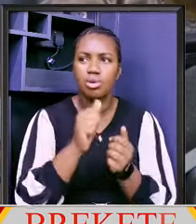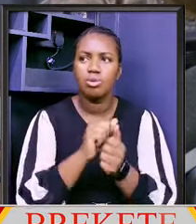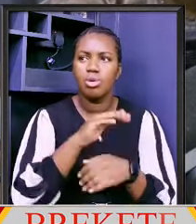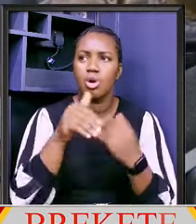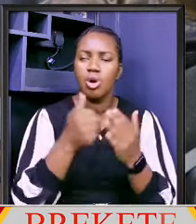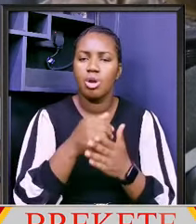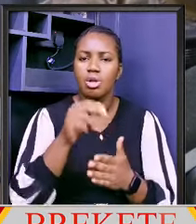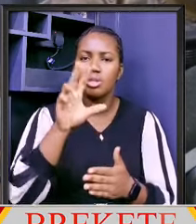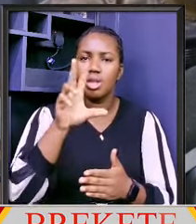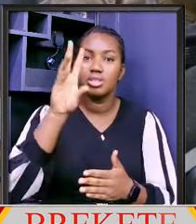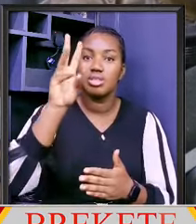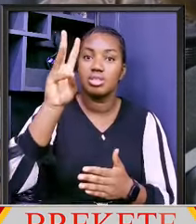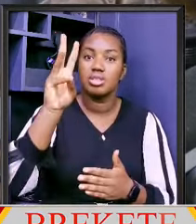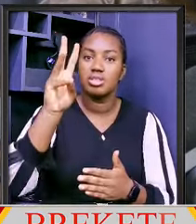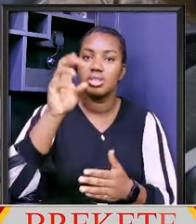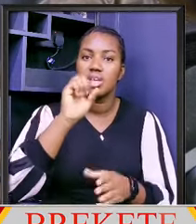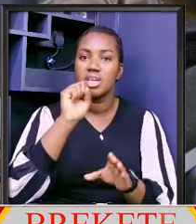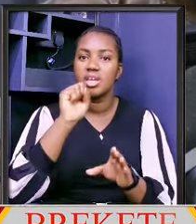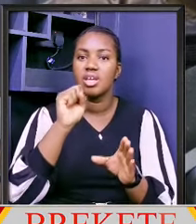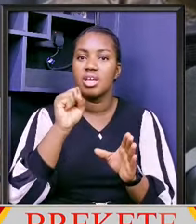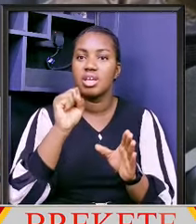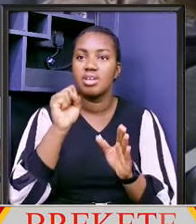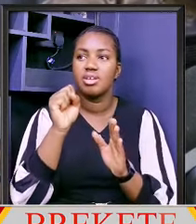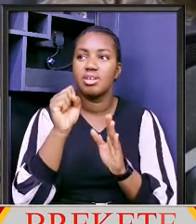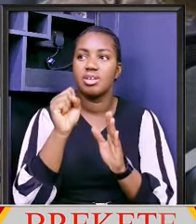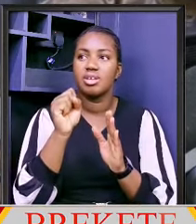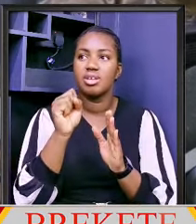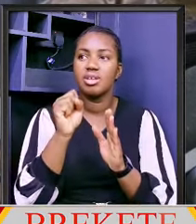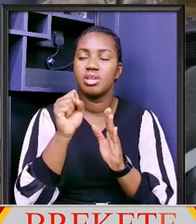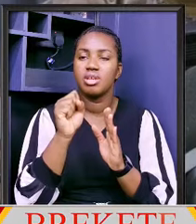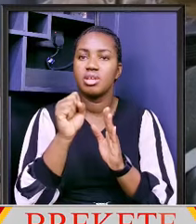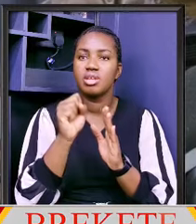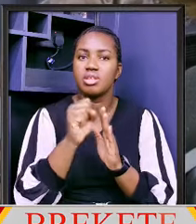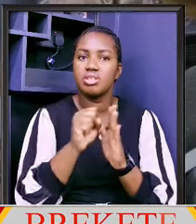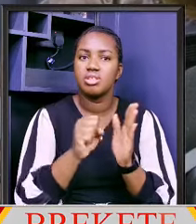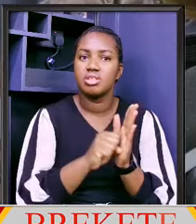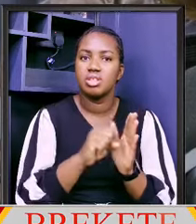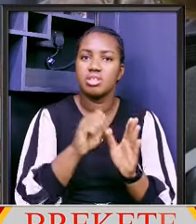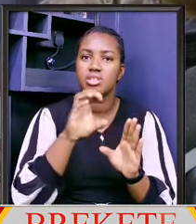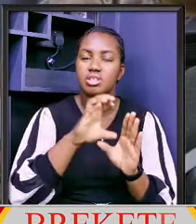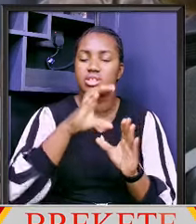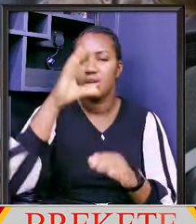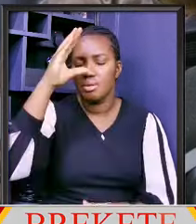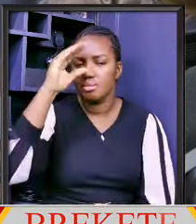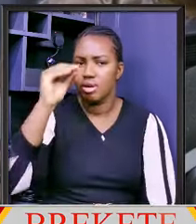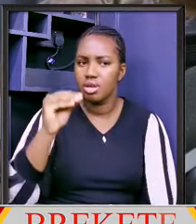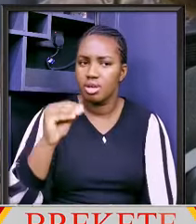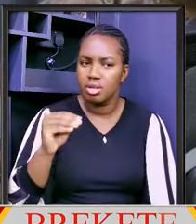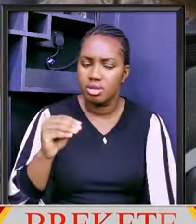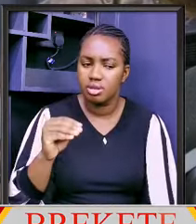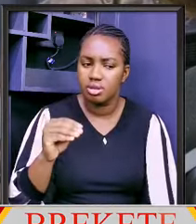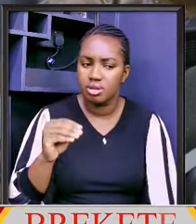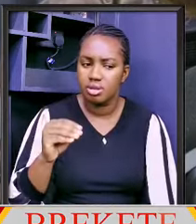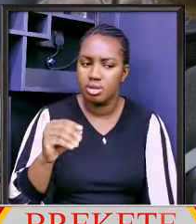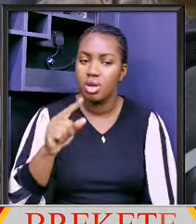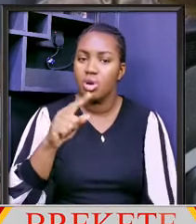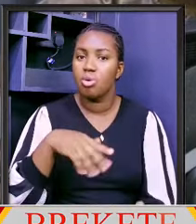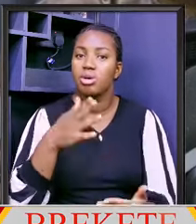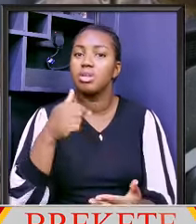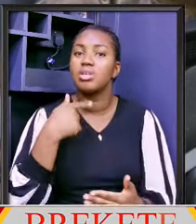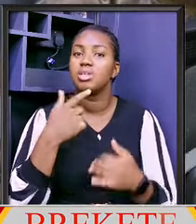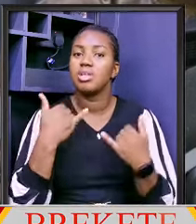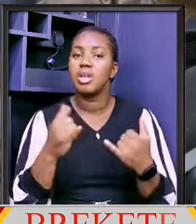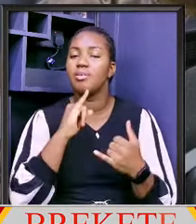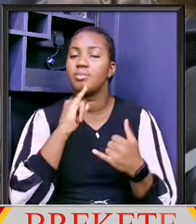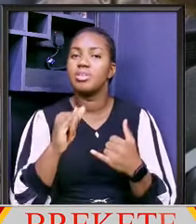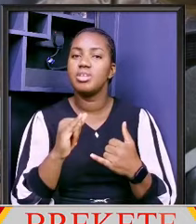Okay, sir. What I'm saying. Okay, thank you very much, Prince. And what they are expecting now is the court before court. Is it proper for